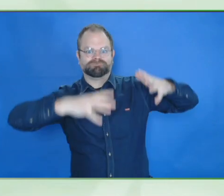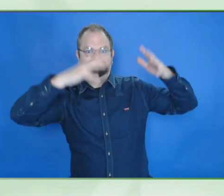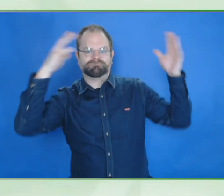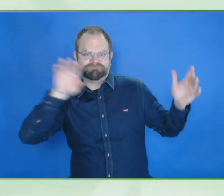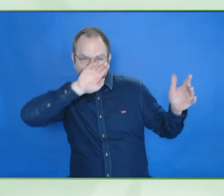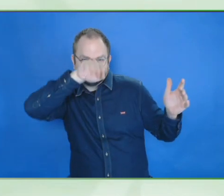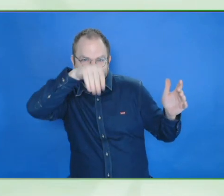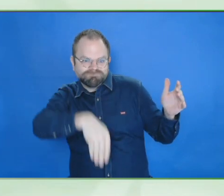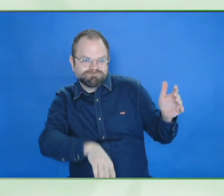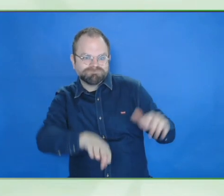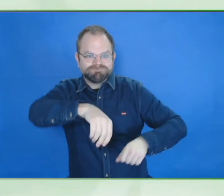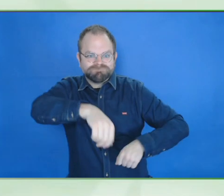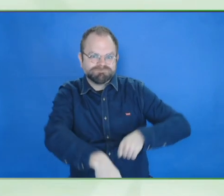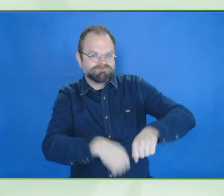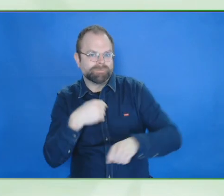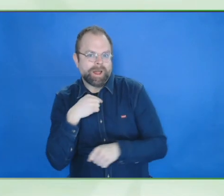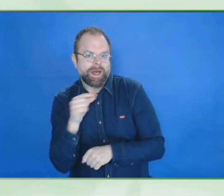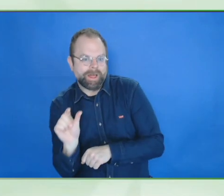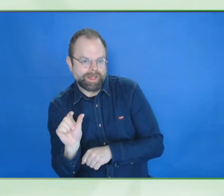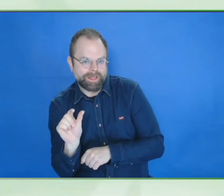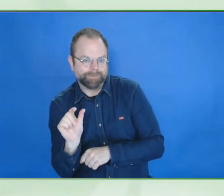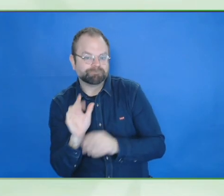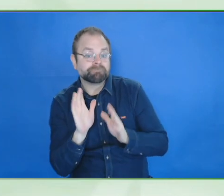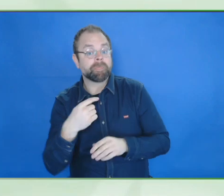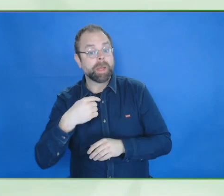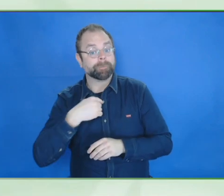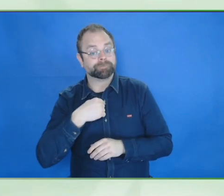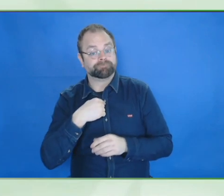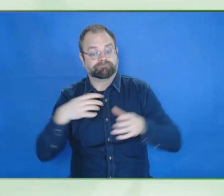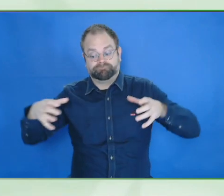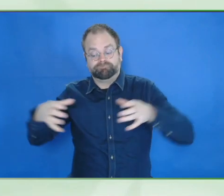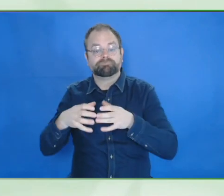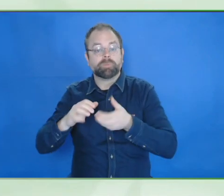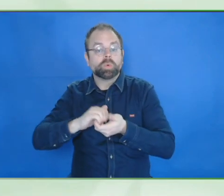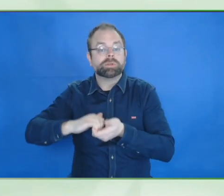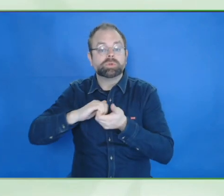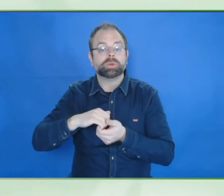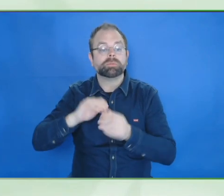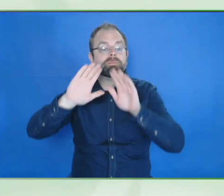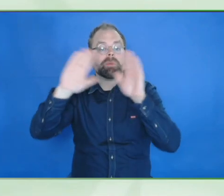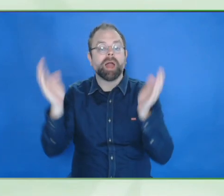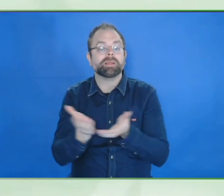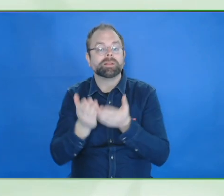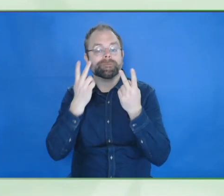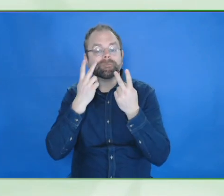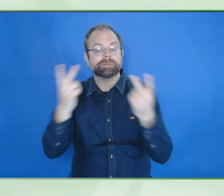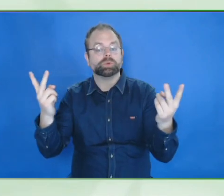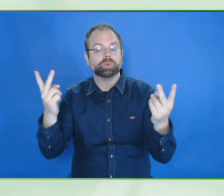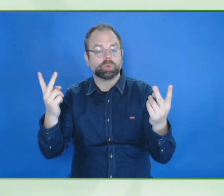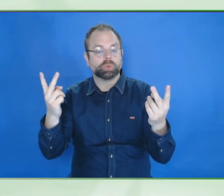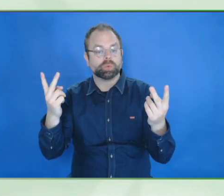impaired persons here in Austria, and it was the starting point for me to see, to work in